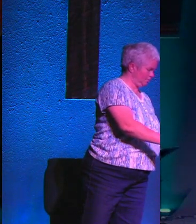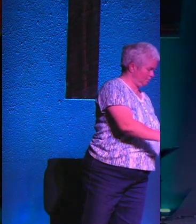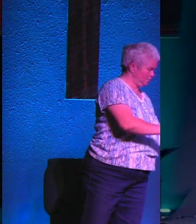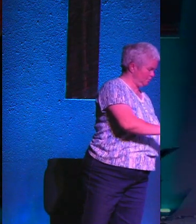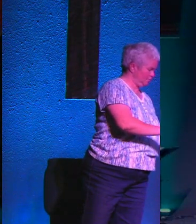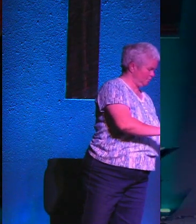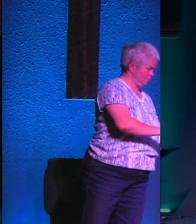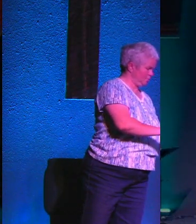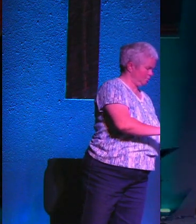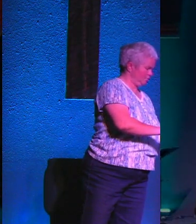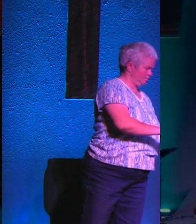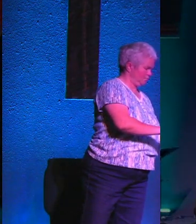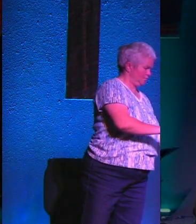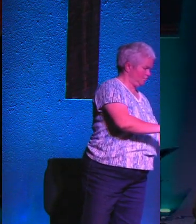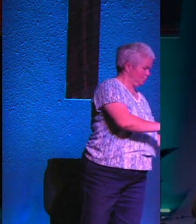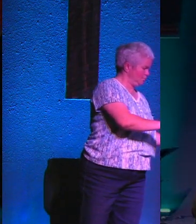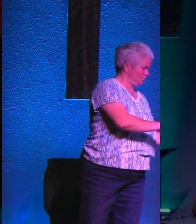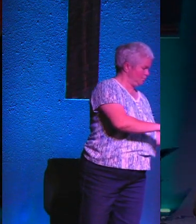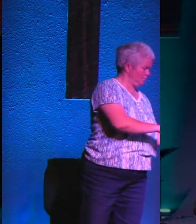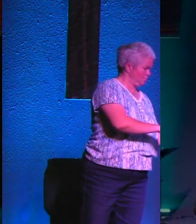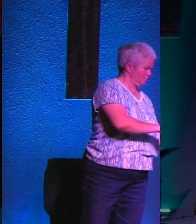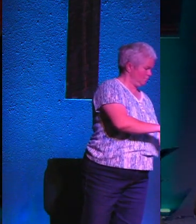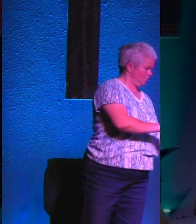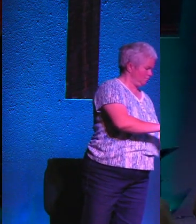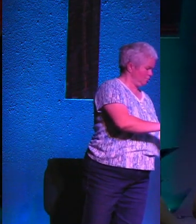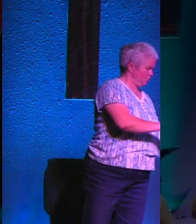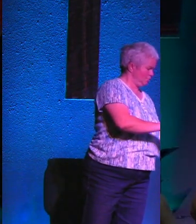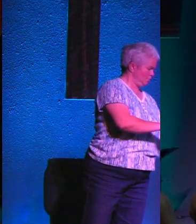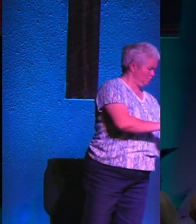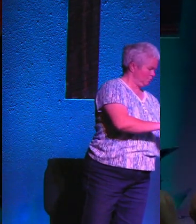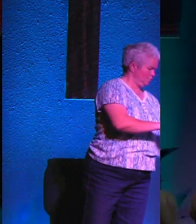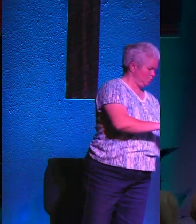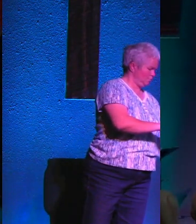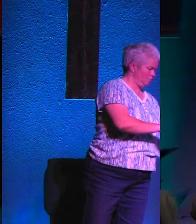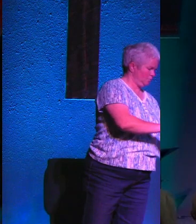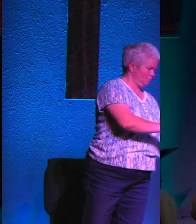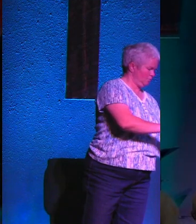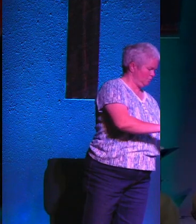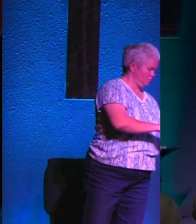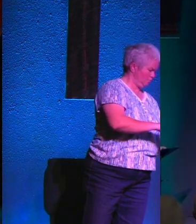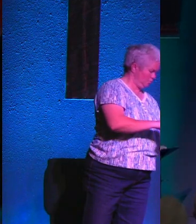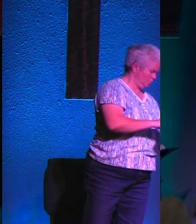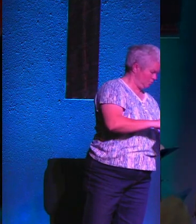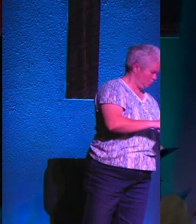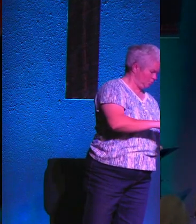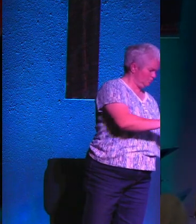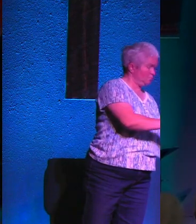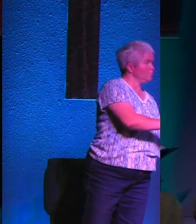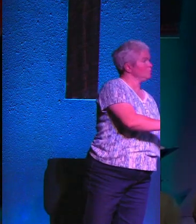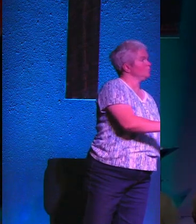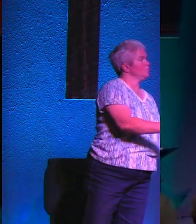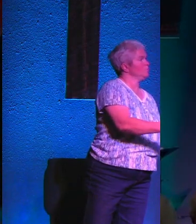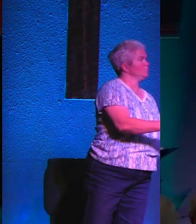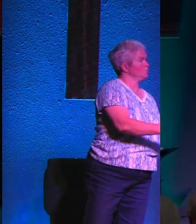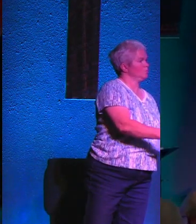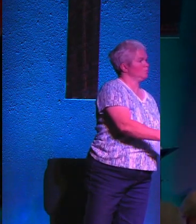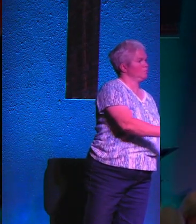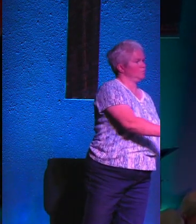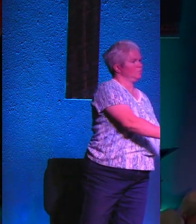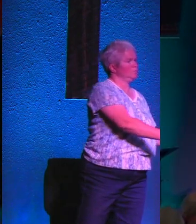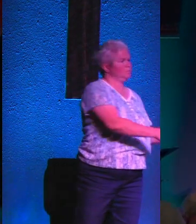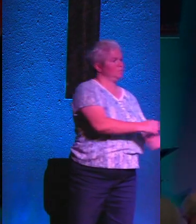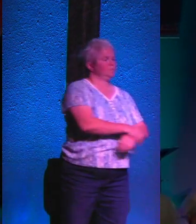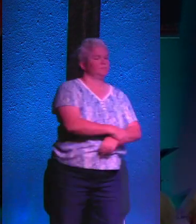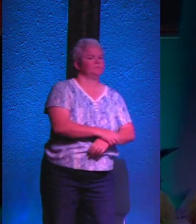song, man, if you want to just join with me on the altar to just sing this out. If you guys have needs,